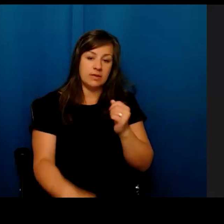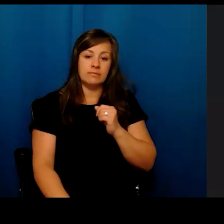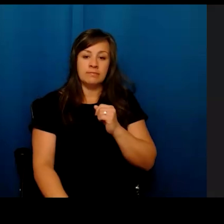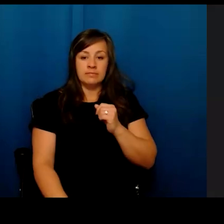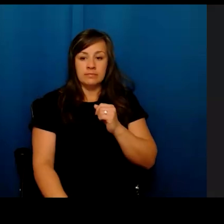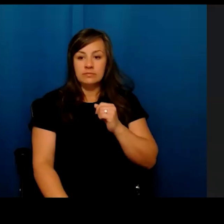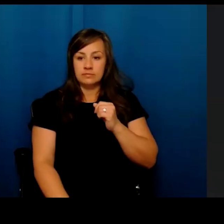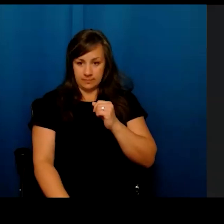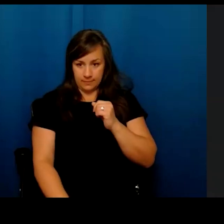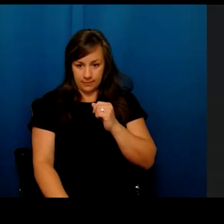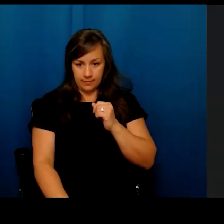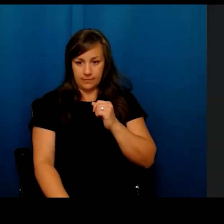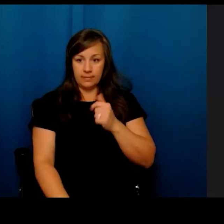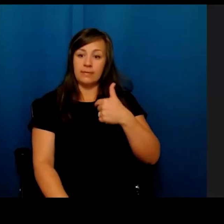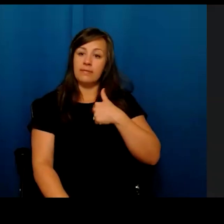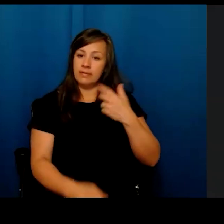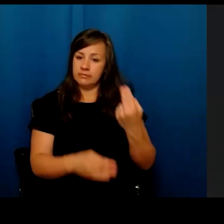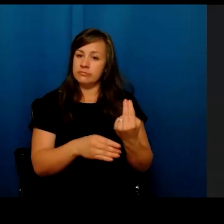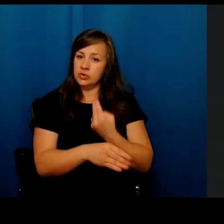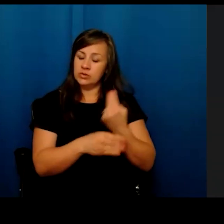I keep using Google Project Management